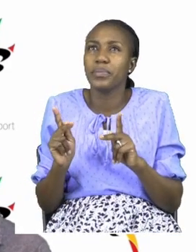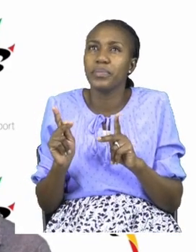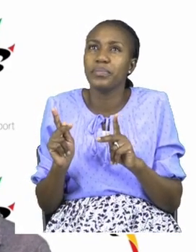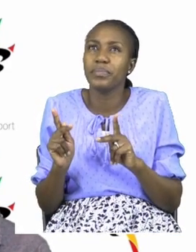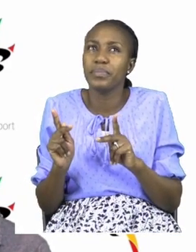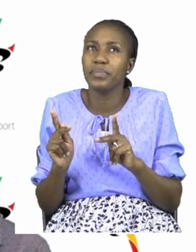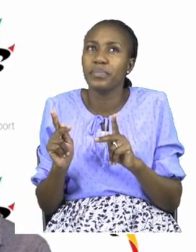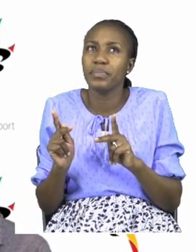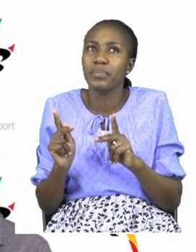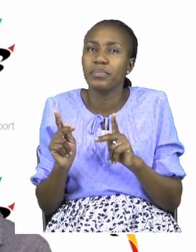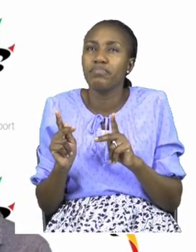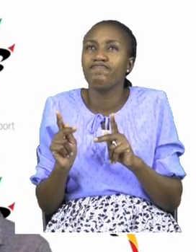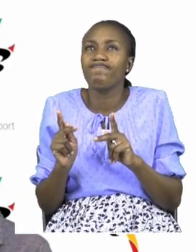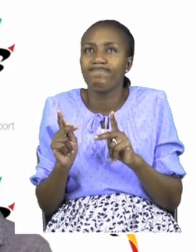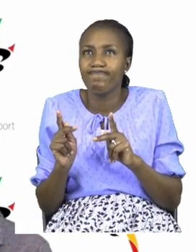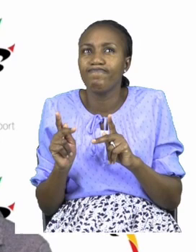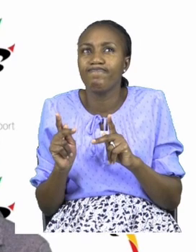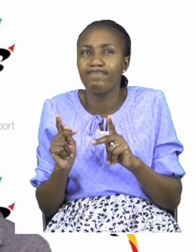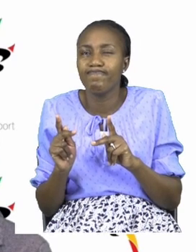The affiliation,